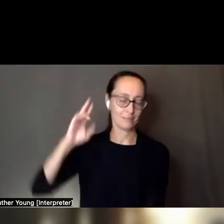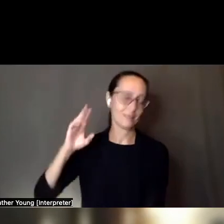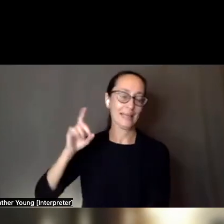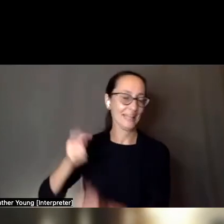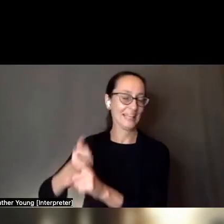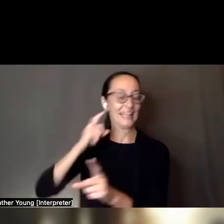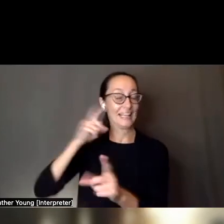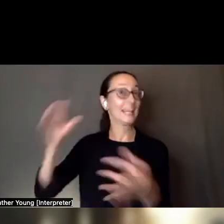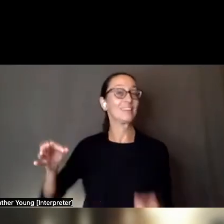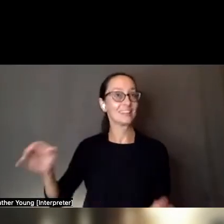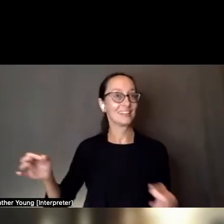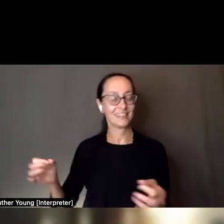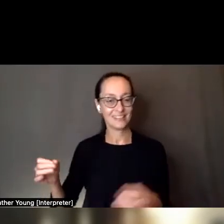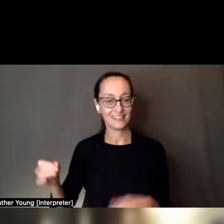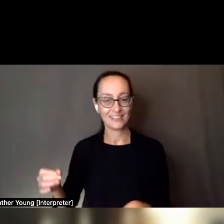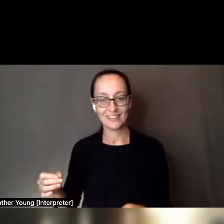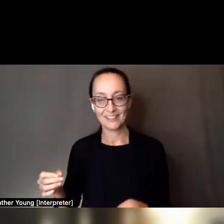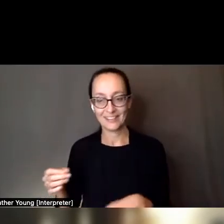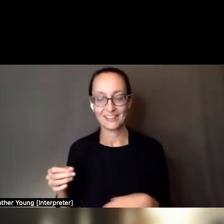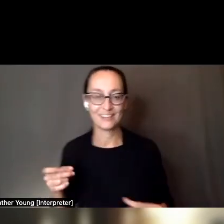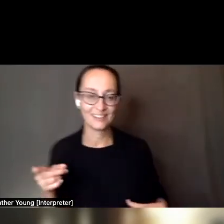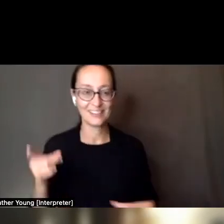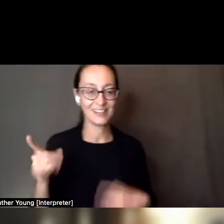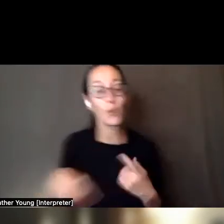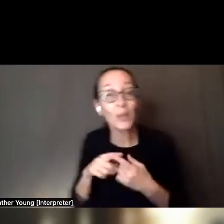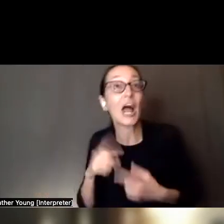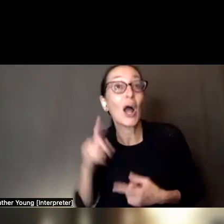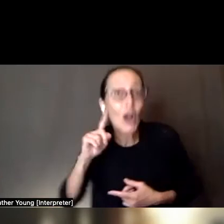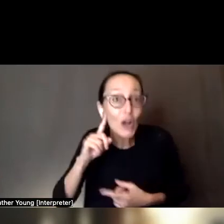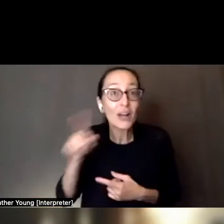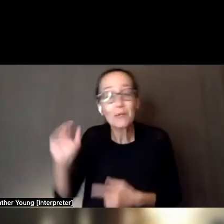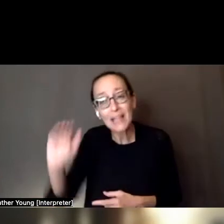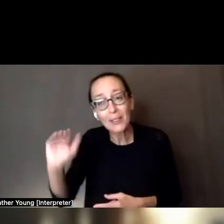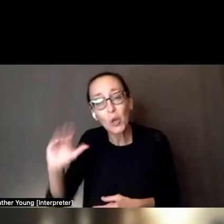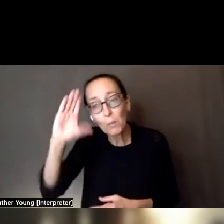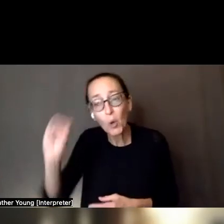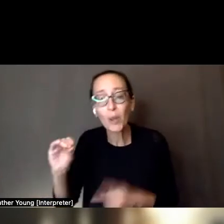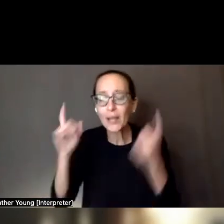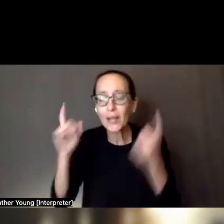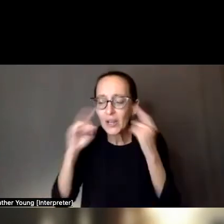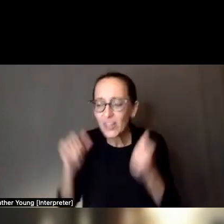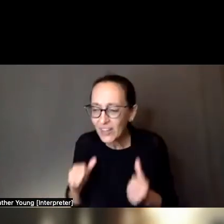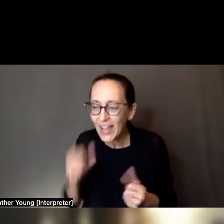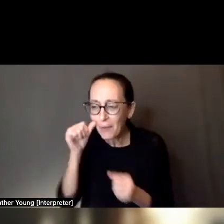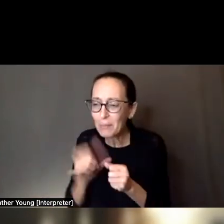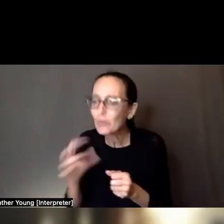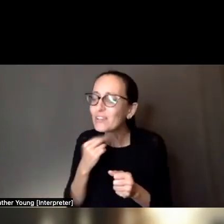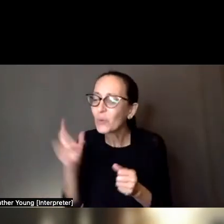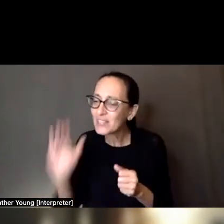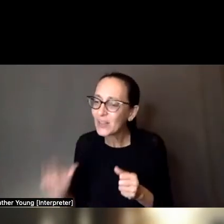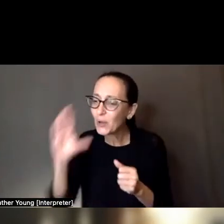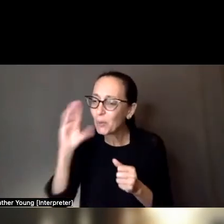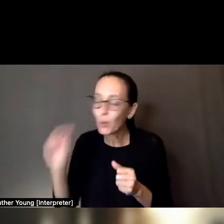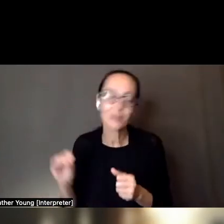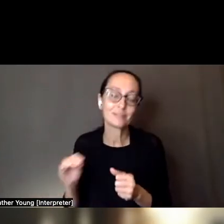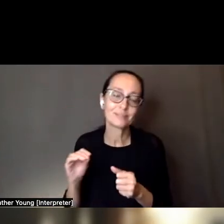sounded different because he had just been a little boy when I lost my hearing. And that's what I remembered about him. I